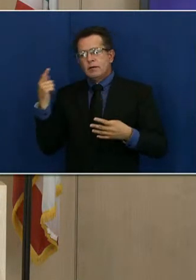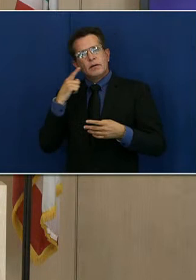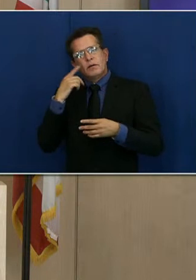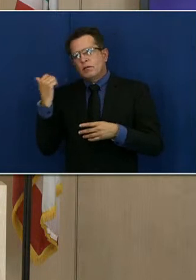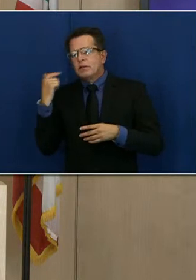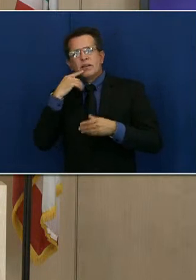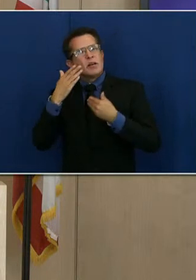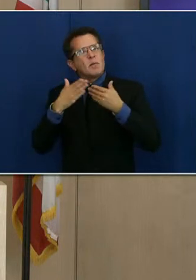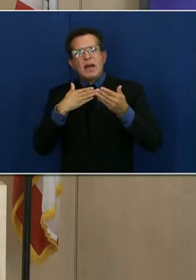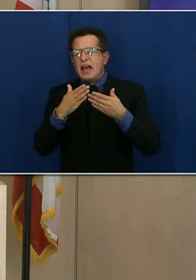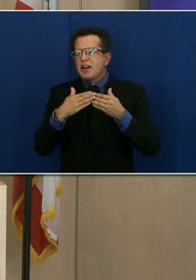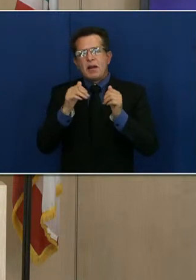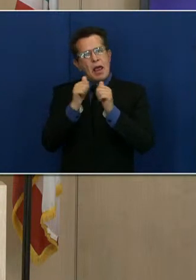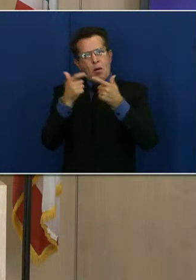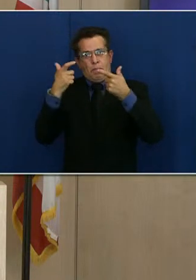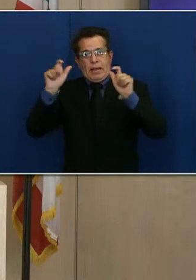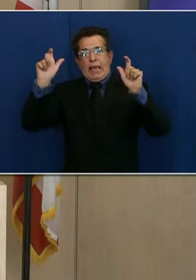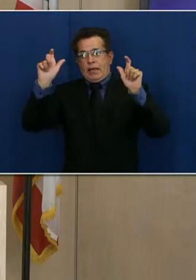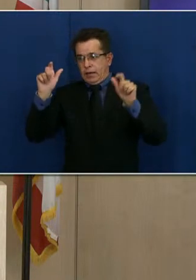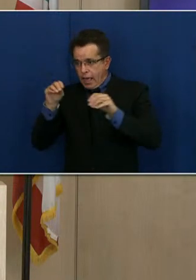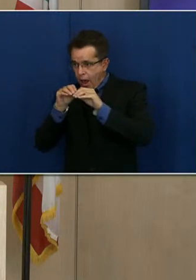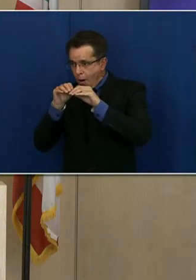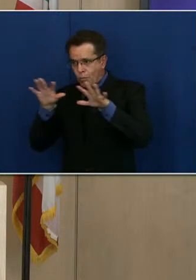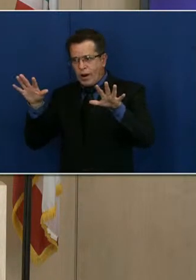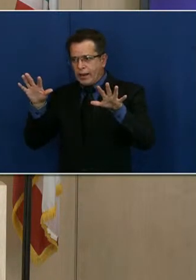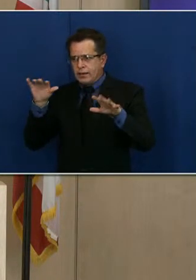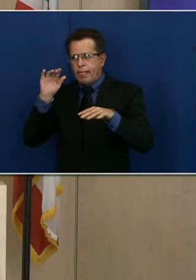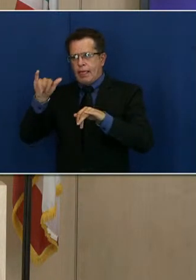the outbreak is, the number is.